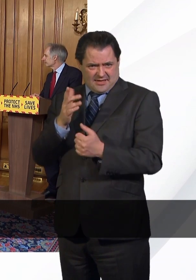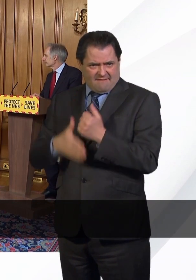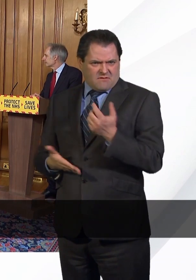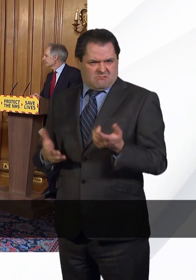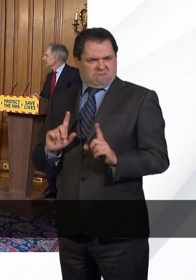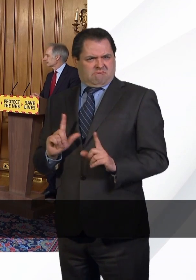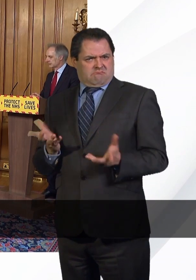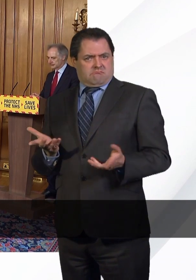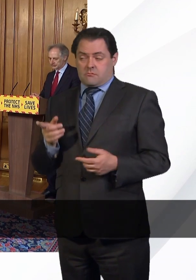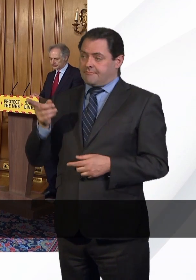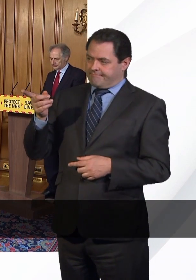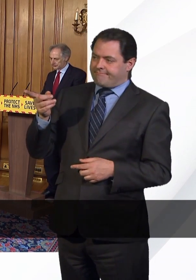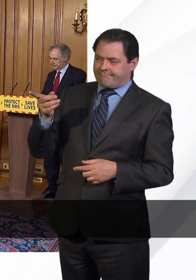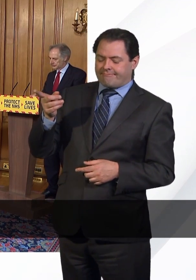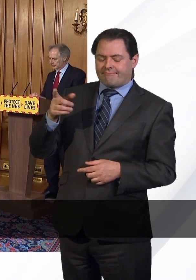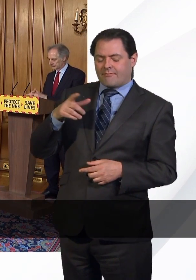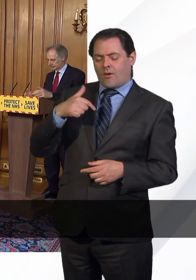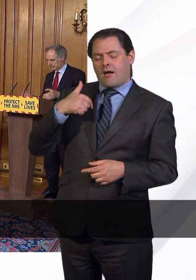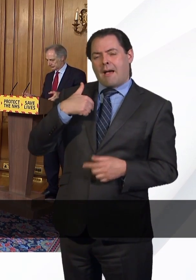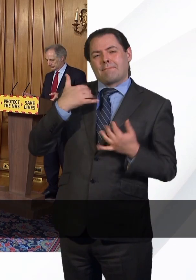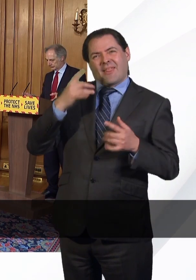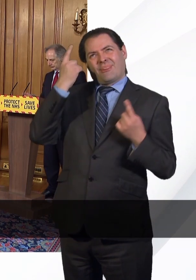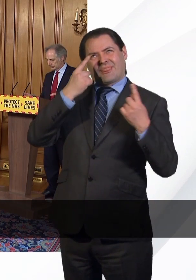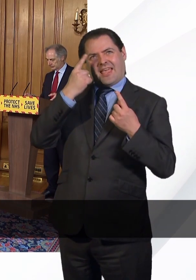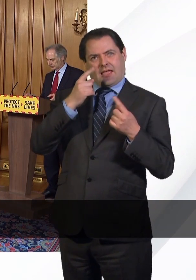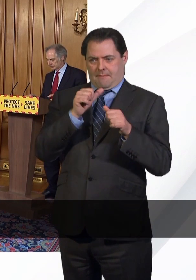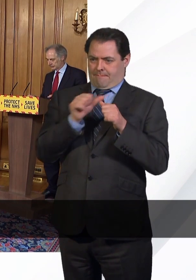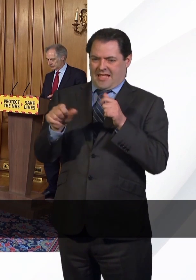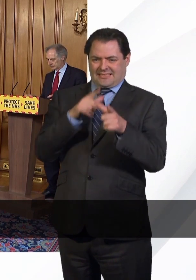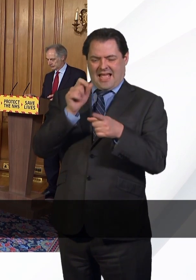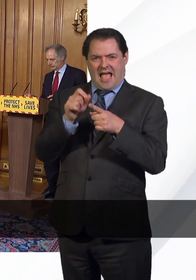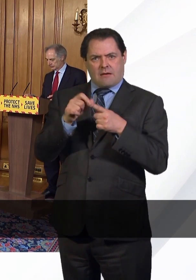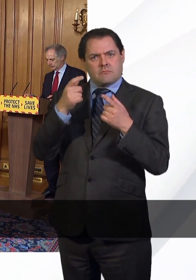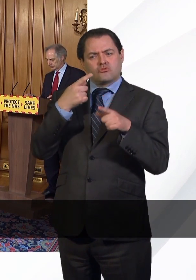when selecting where to trial it.